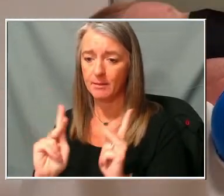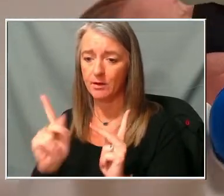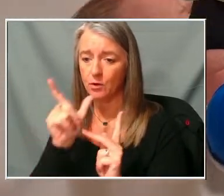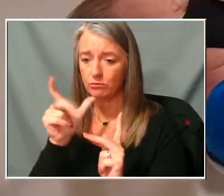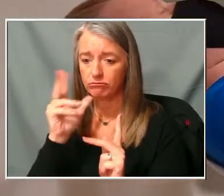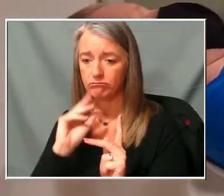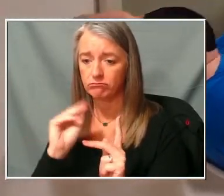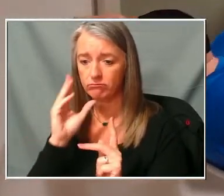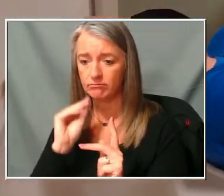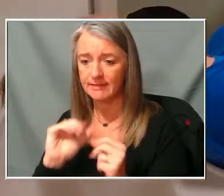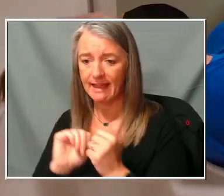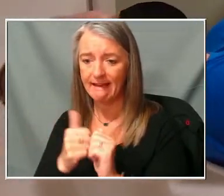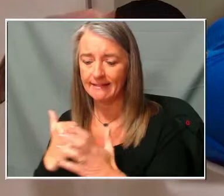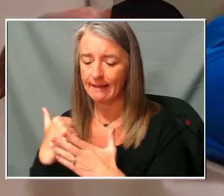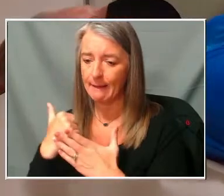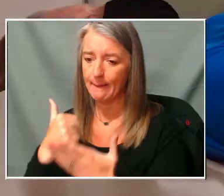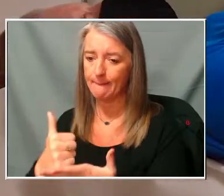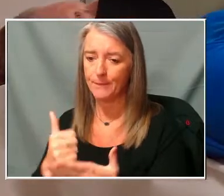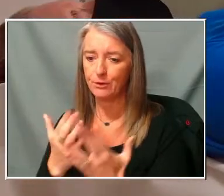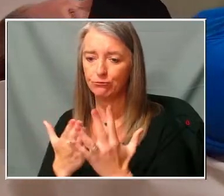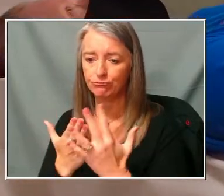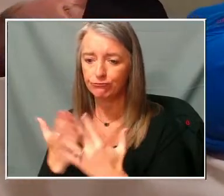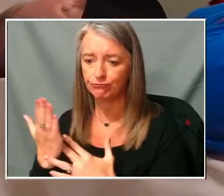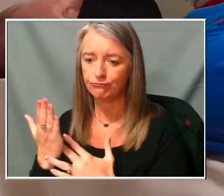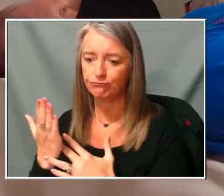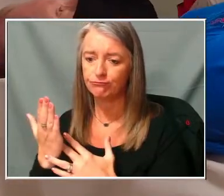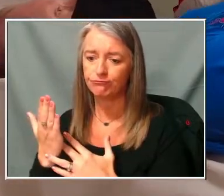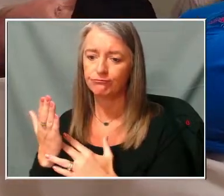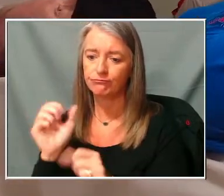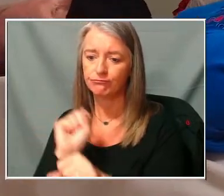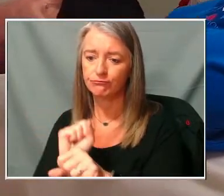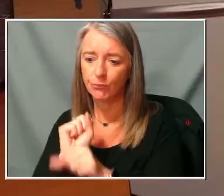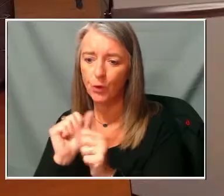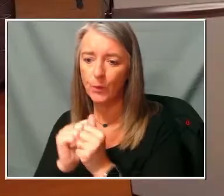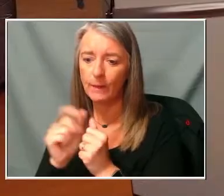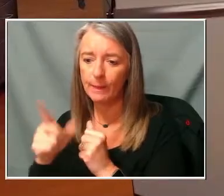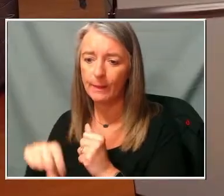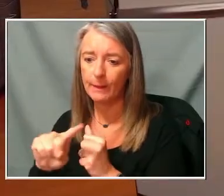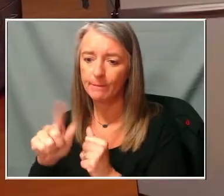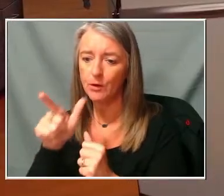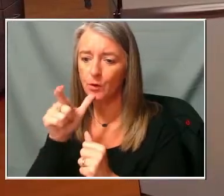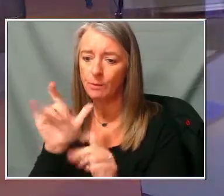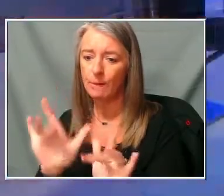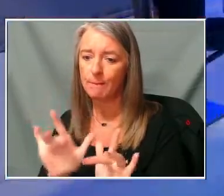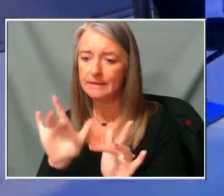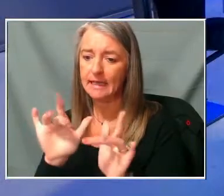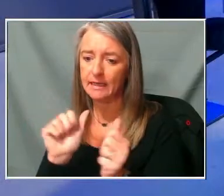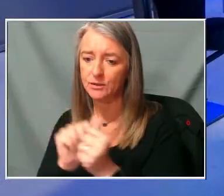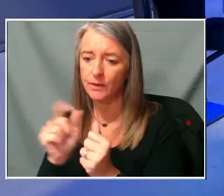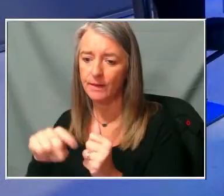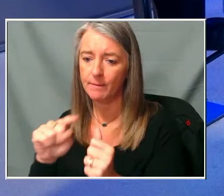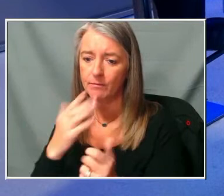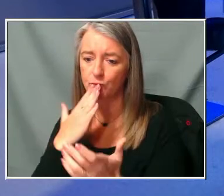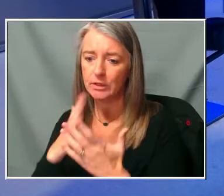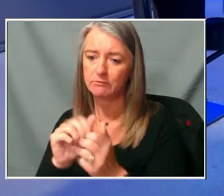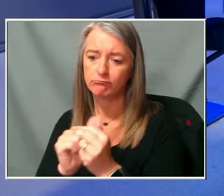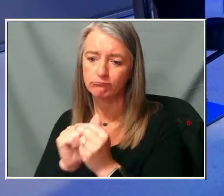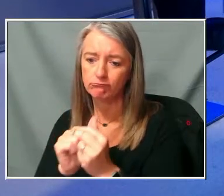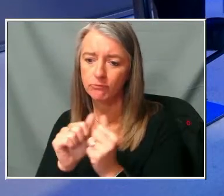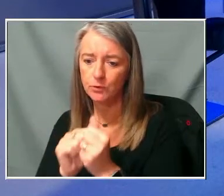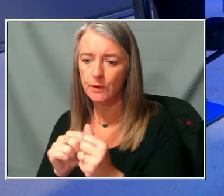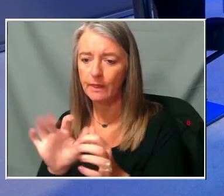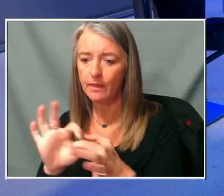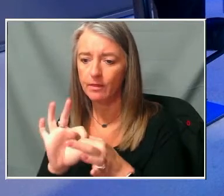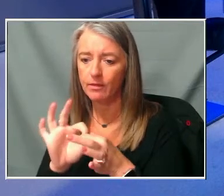How has that helped? How has that helped you work with them, better empathize with them, and just really be there with them?